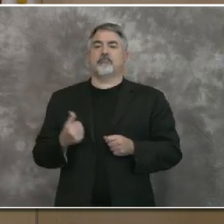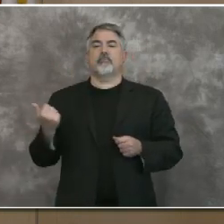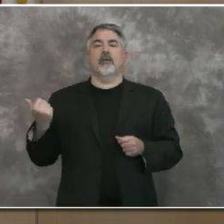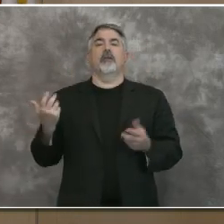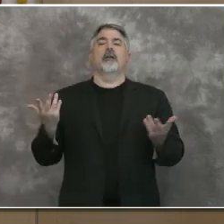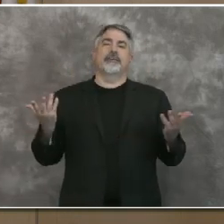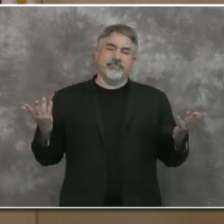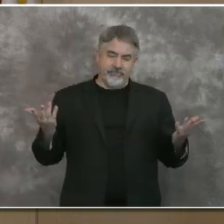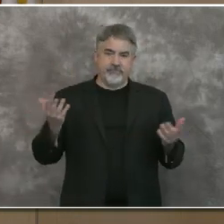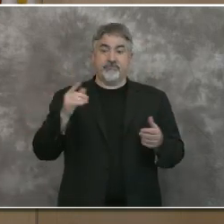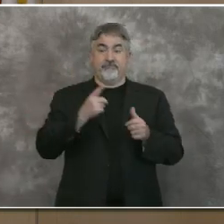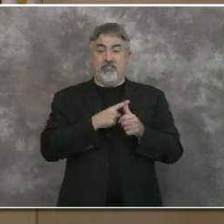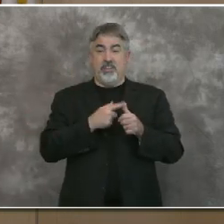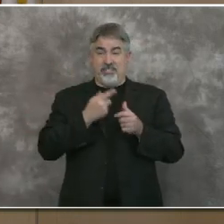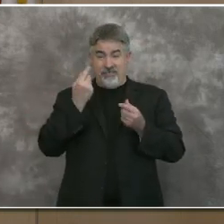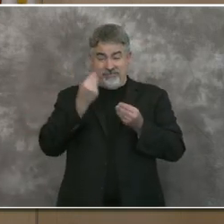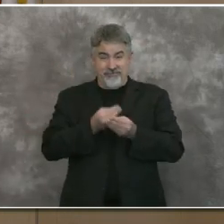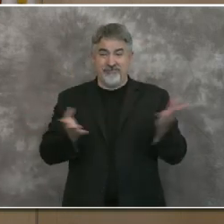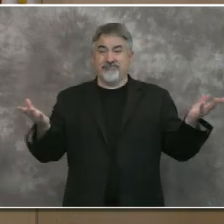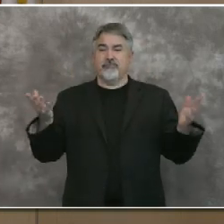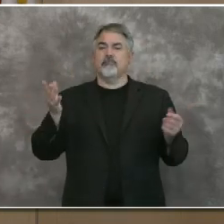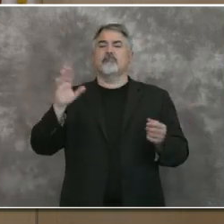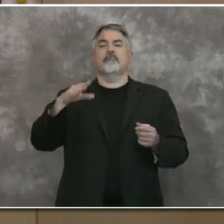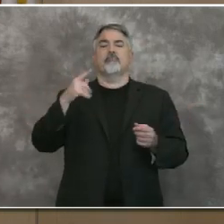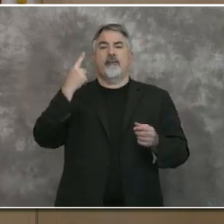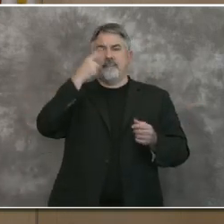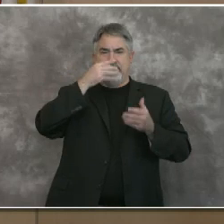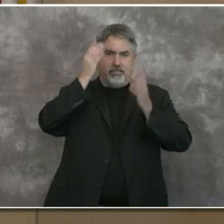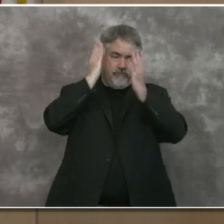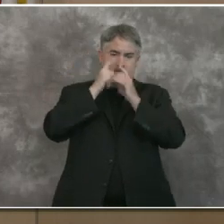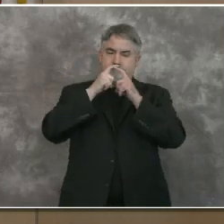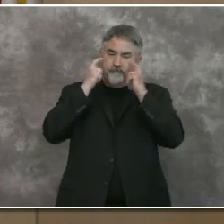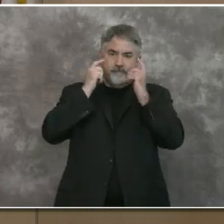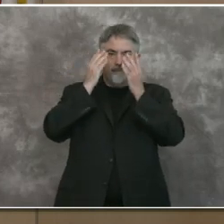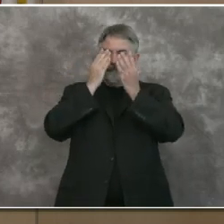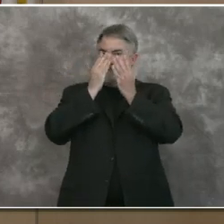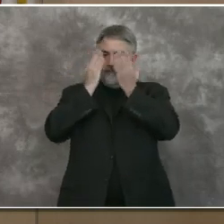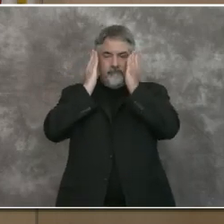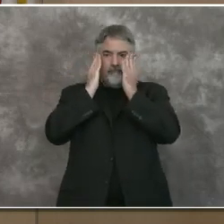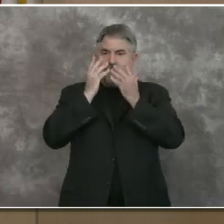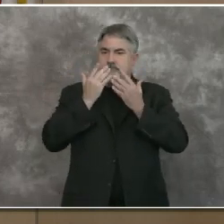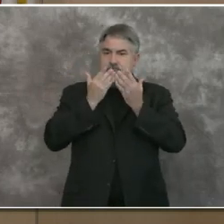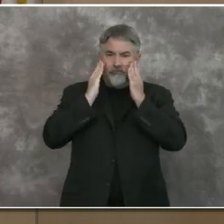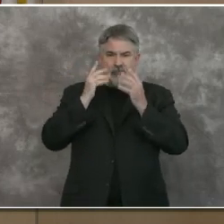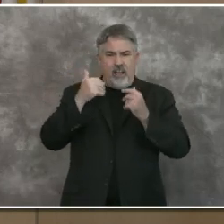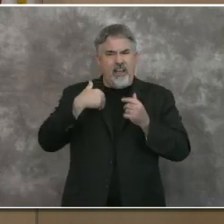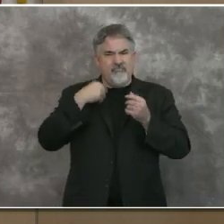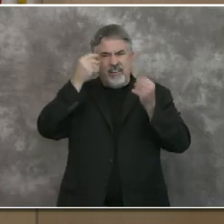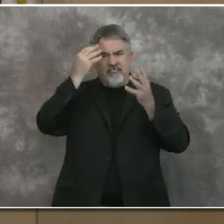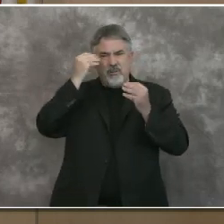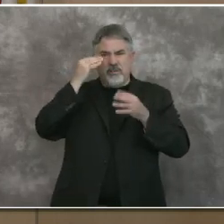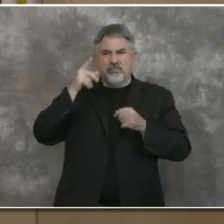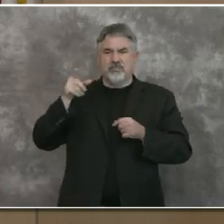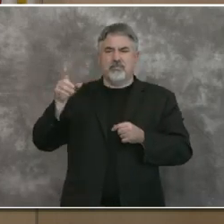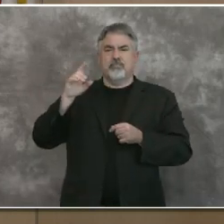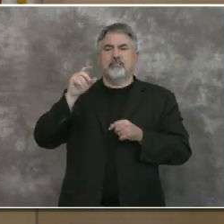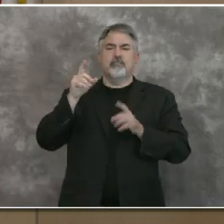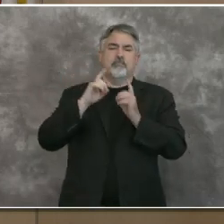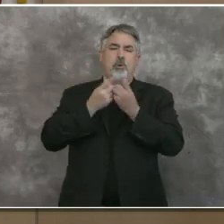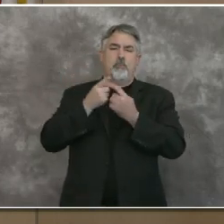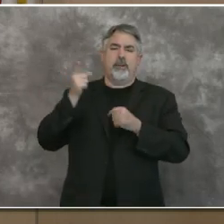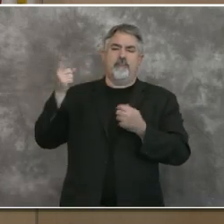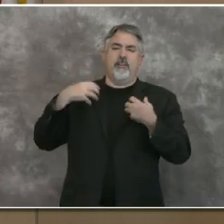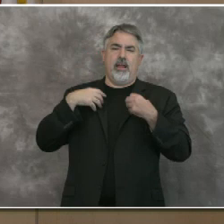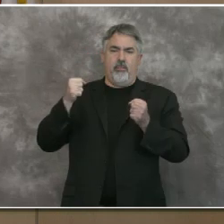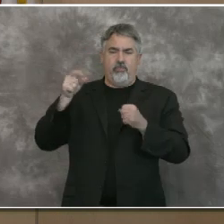officers' order to include face coverings, we included information from the California Department of Public Health, and which